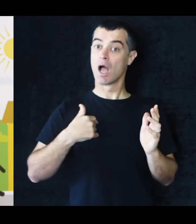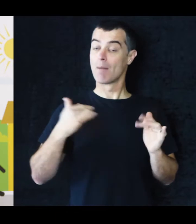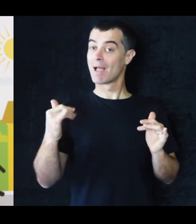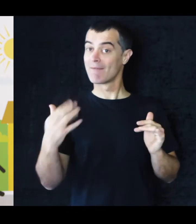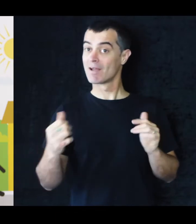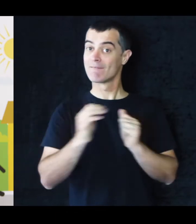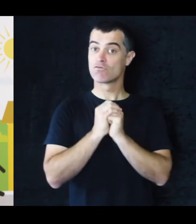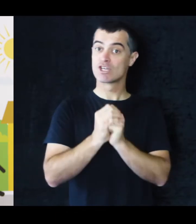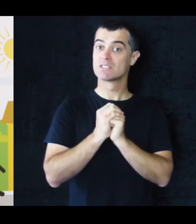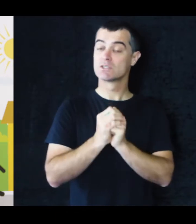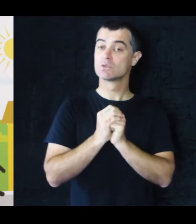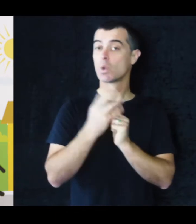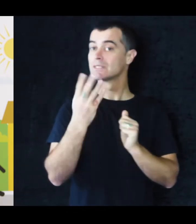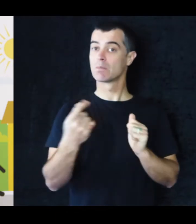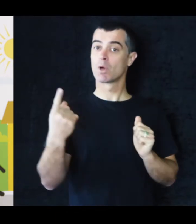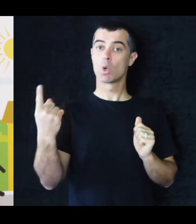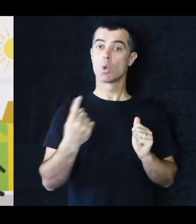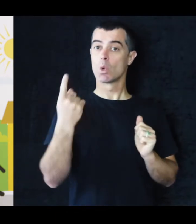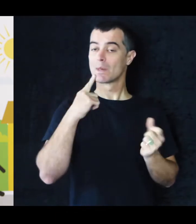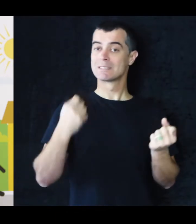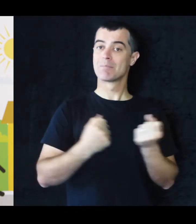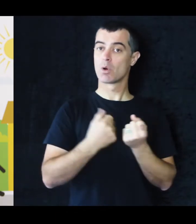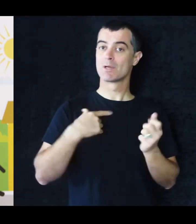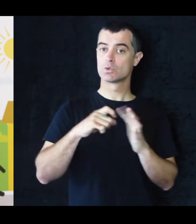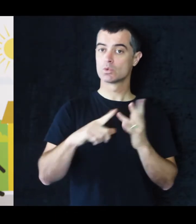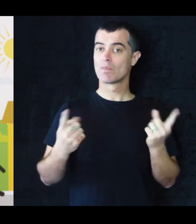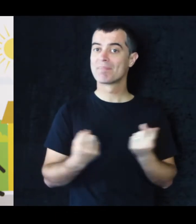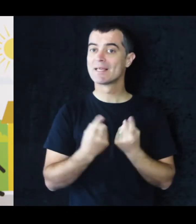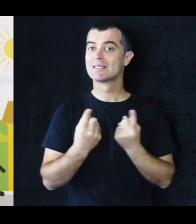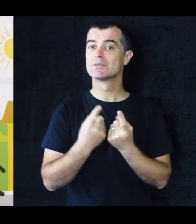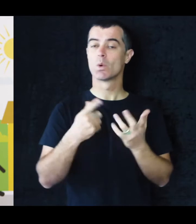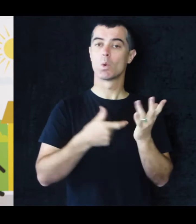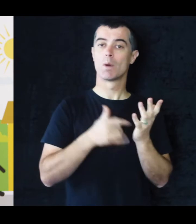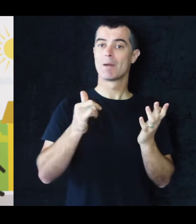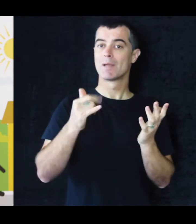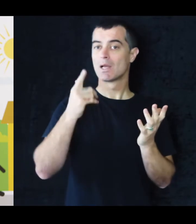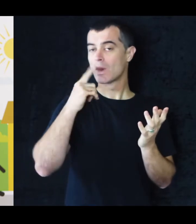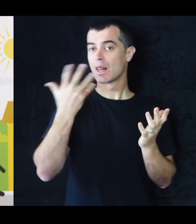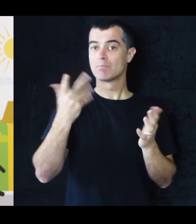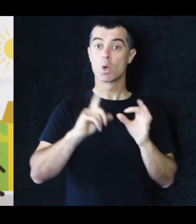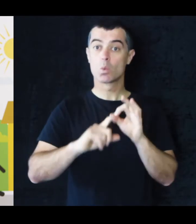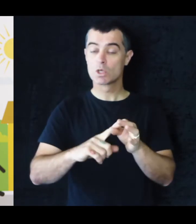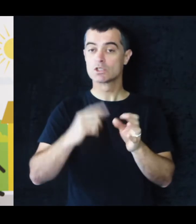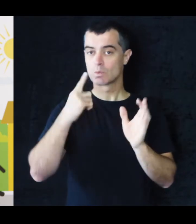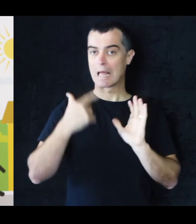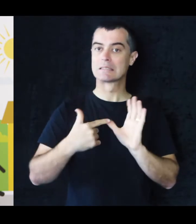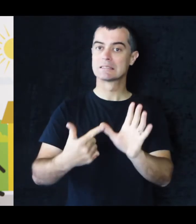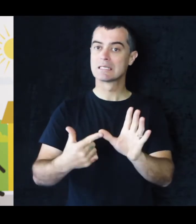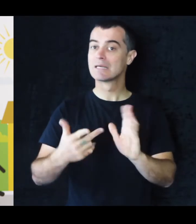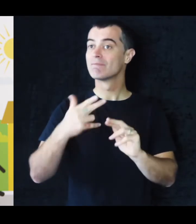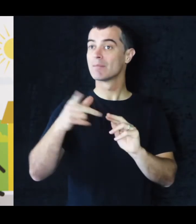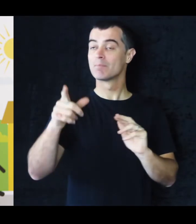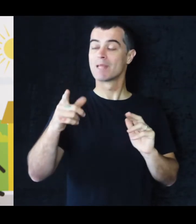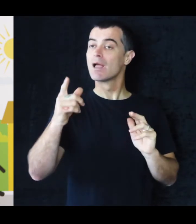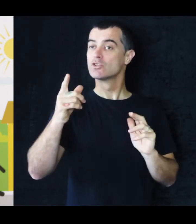I may have a friend or someone who will be supporting me to do things or who may answer their queries if they have any, so